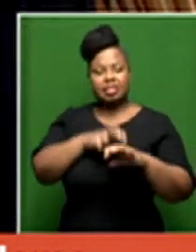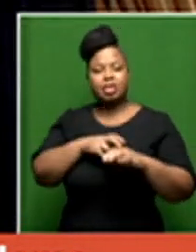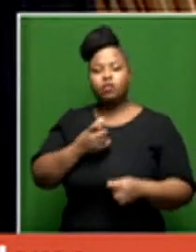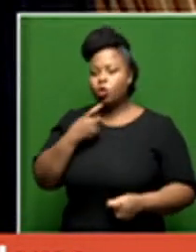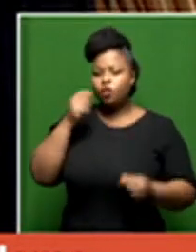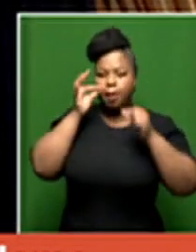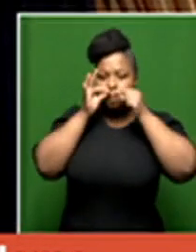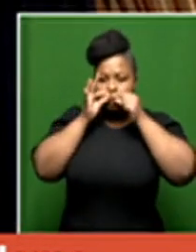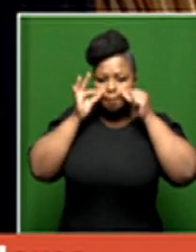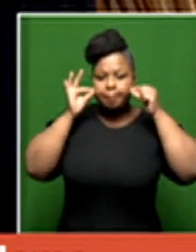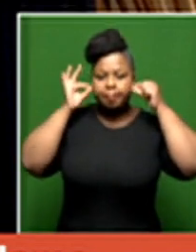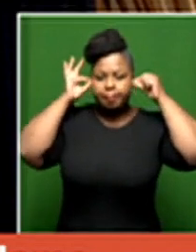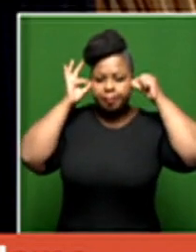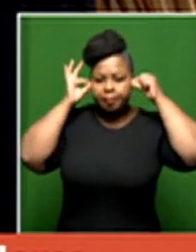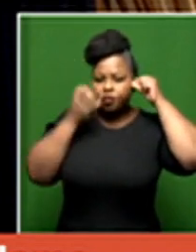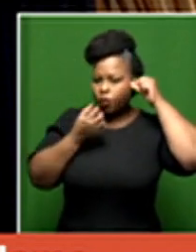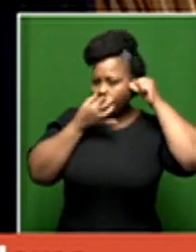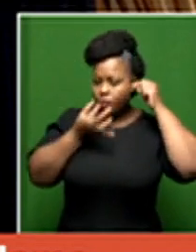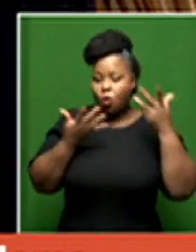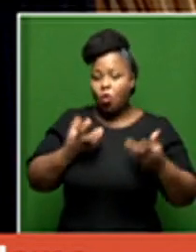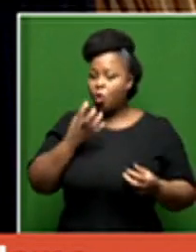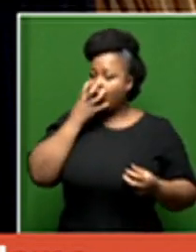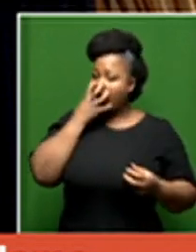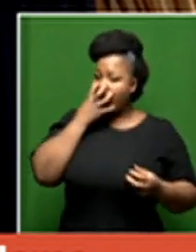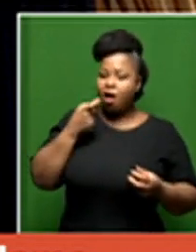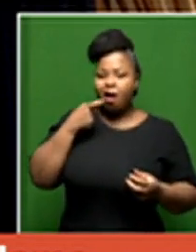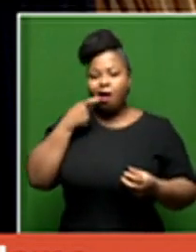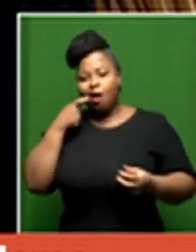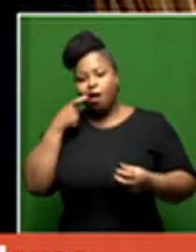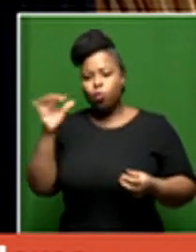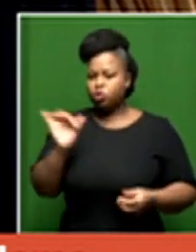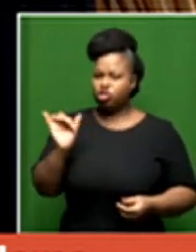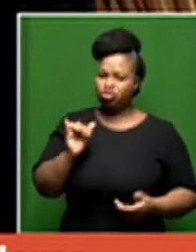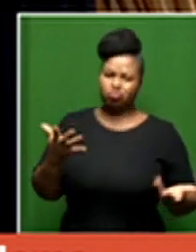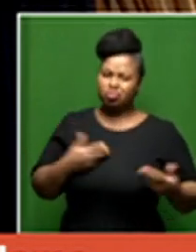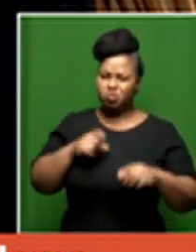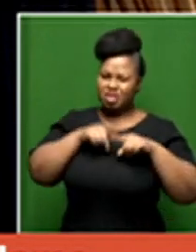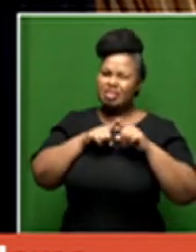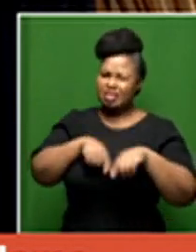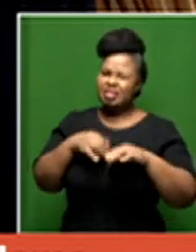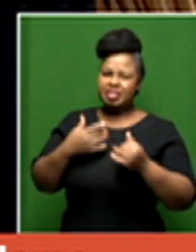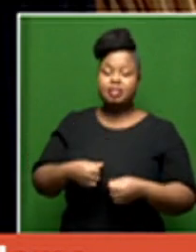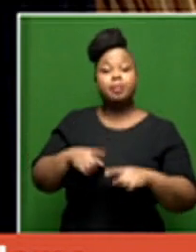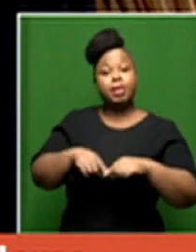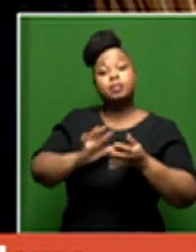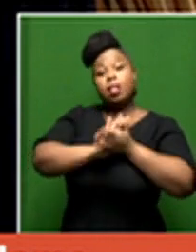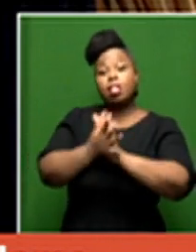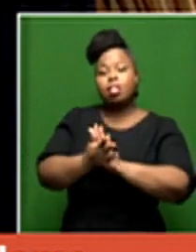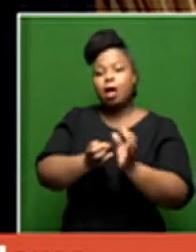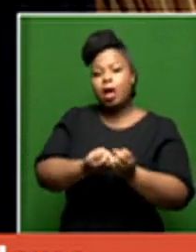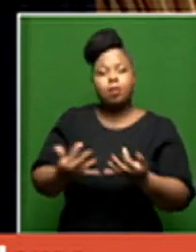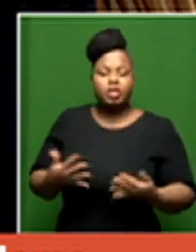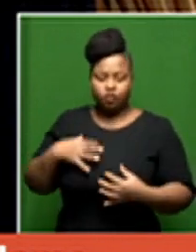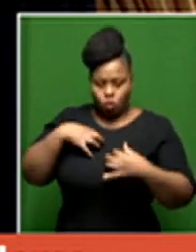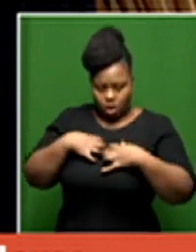hyponasal oxygen? Do they need more severe intervention? And of course, it depends on how much damage, as it were, was